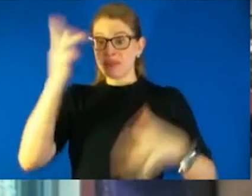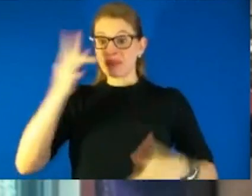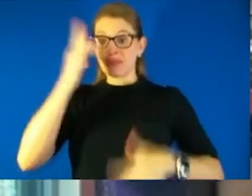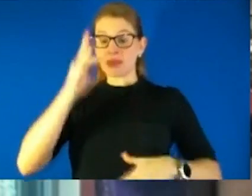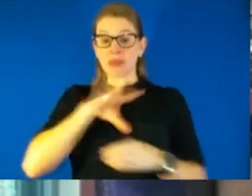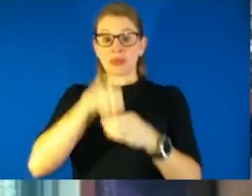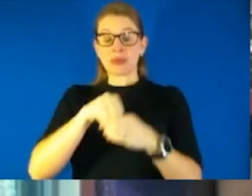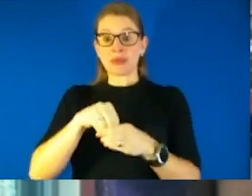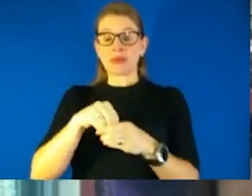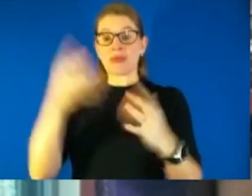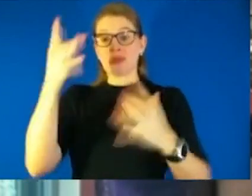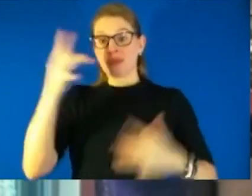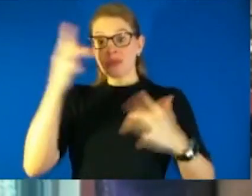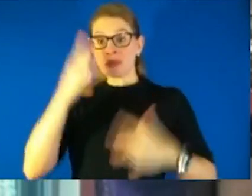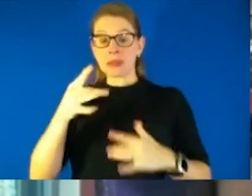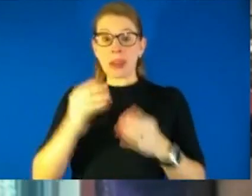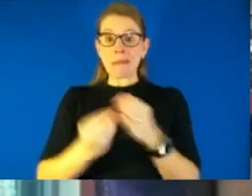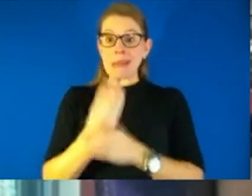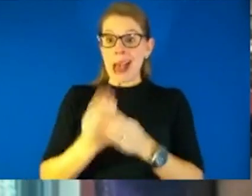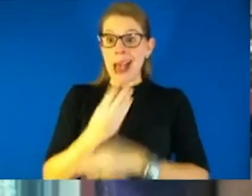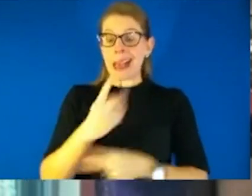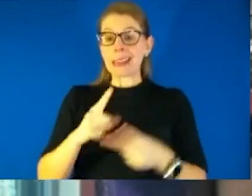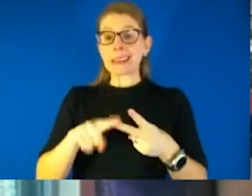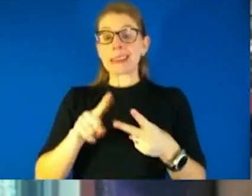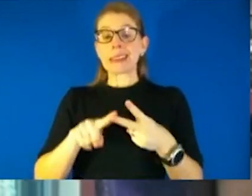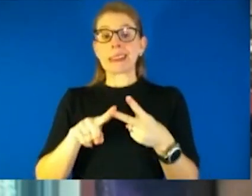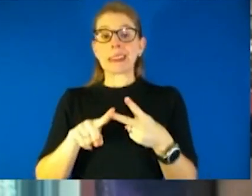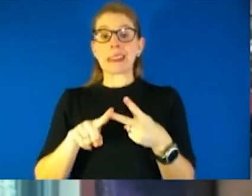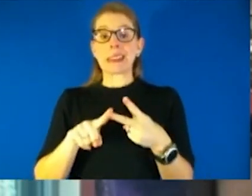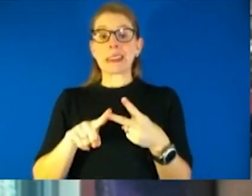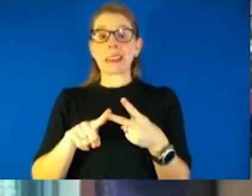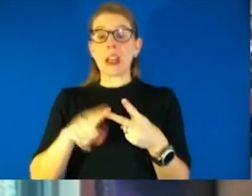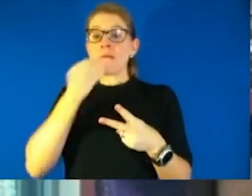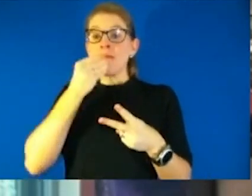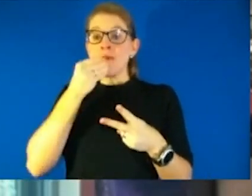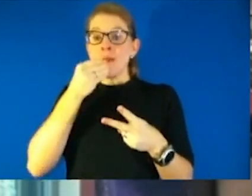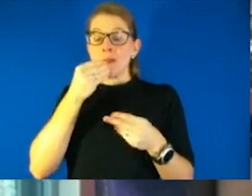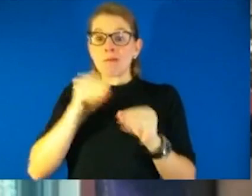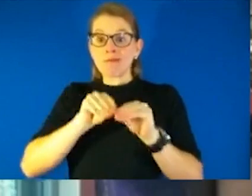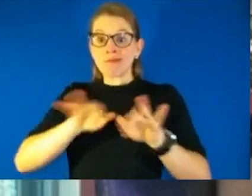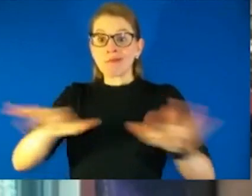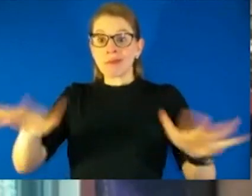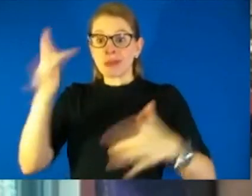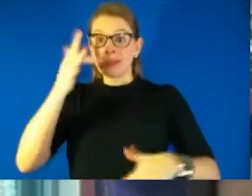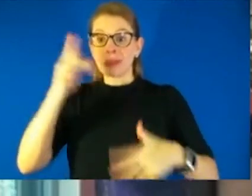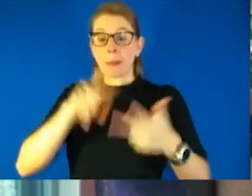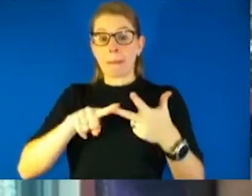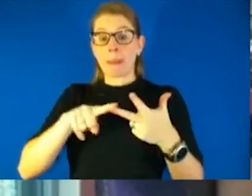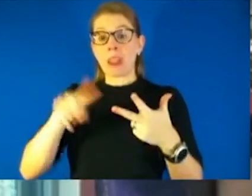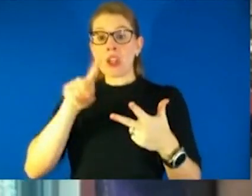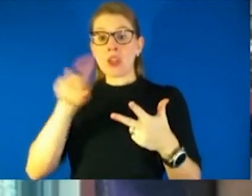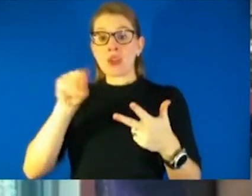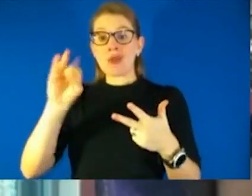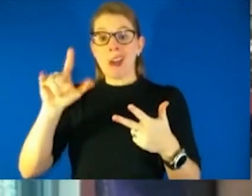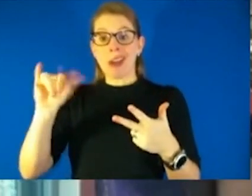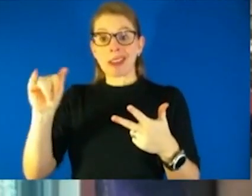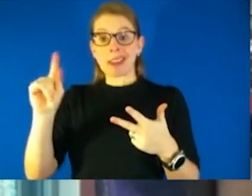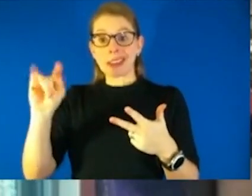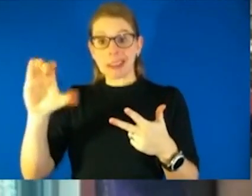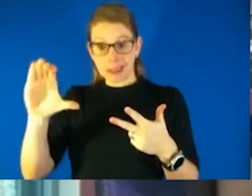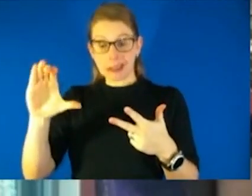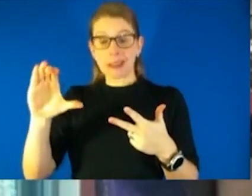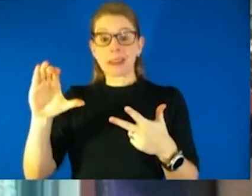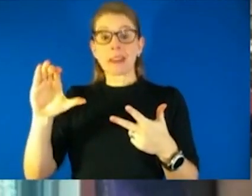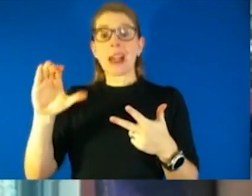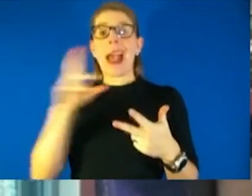of plants, foodborne diseases, and diseases of animals and of people, zoonotic diseases that infect